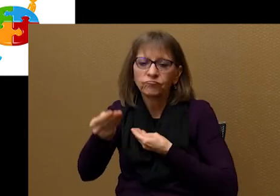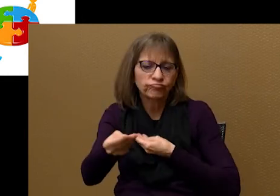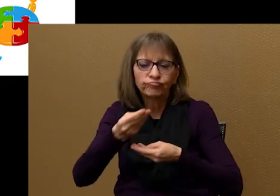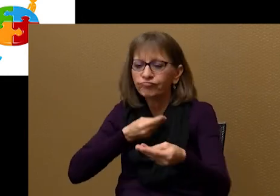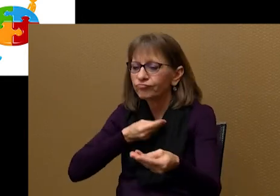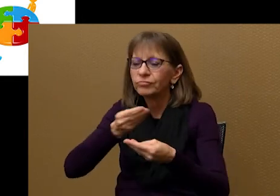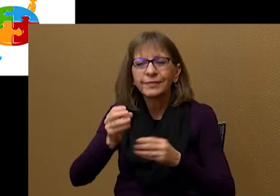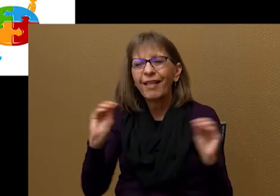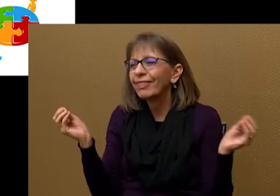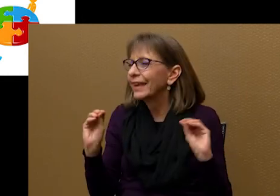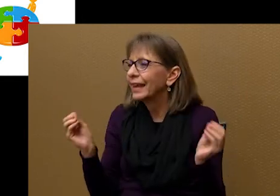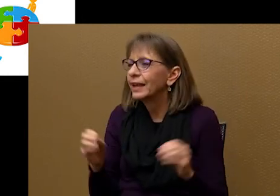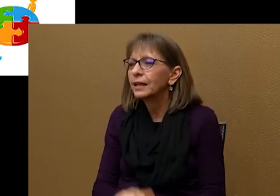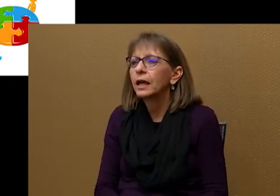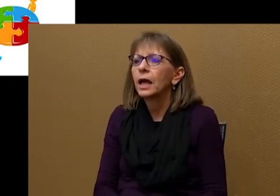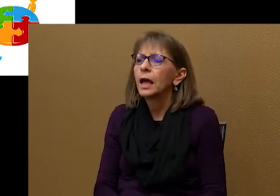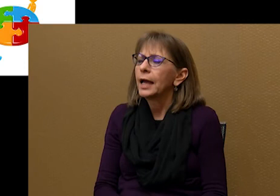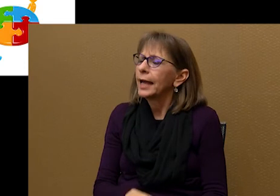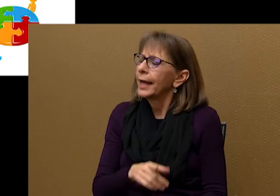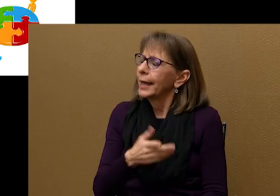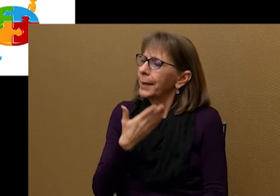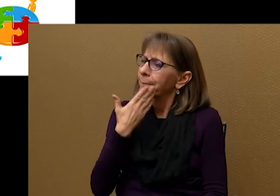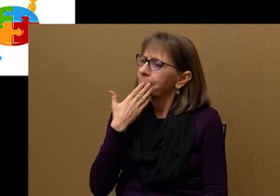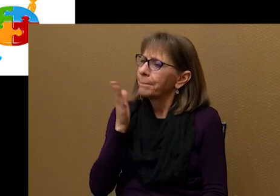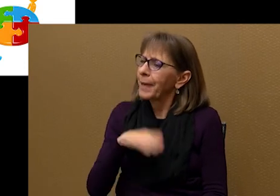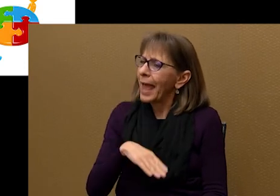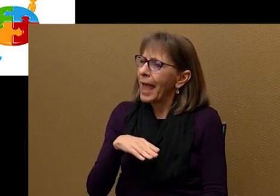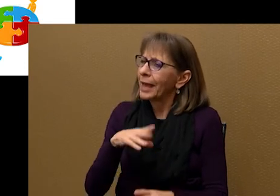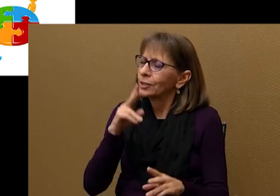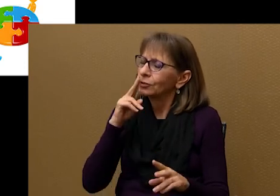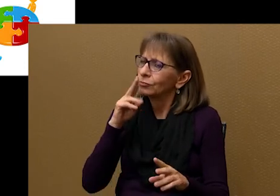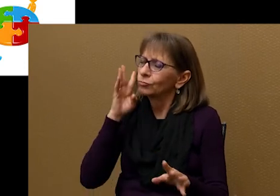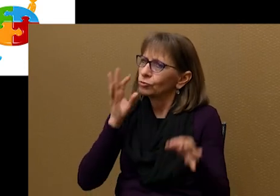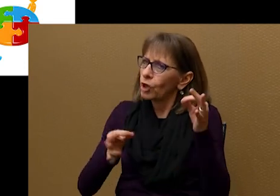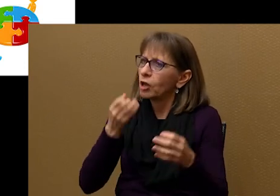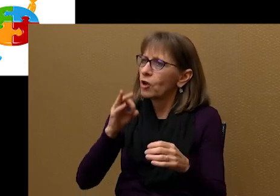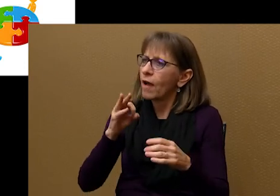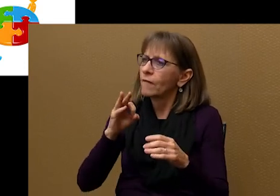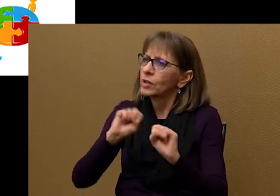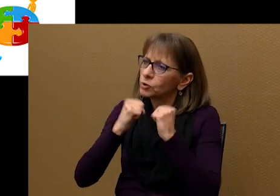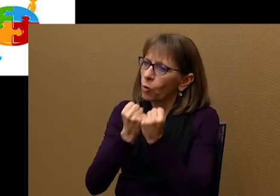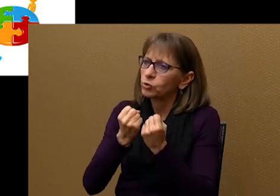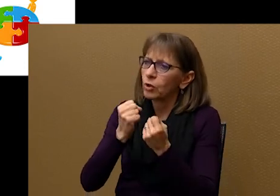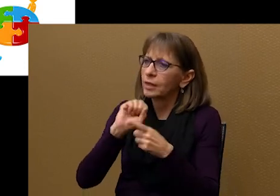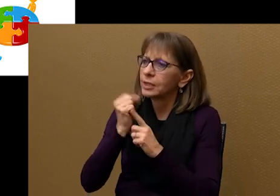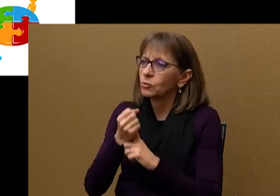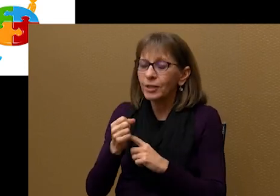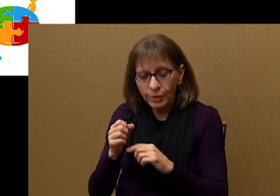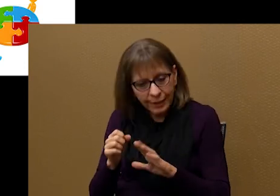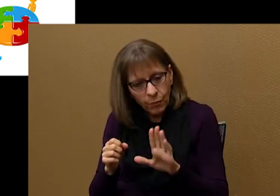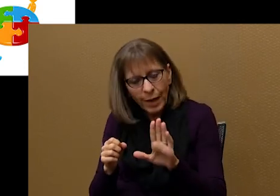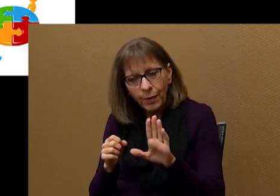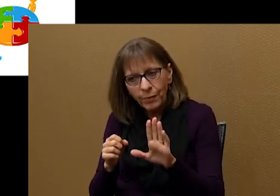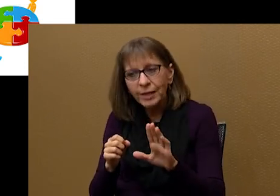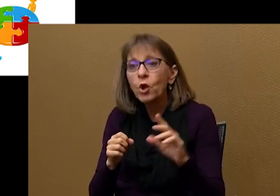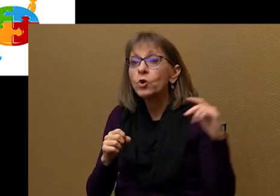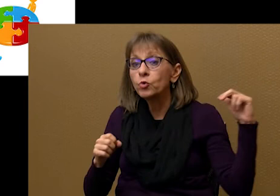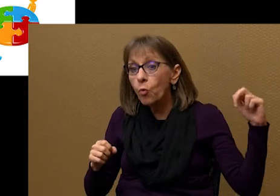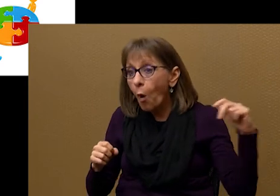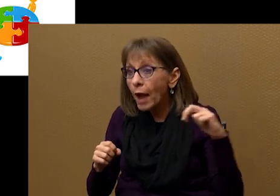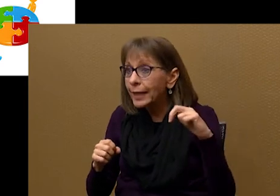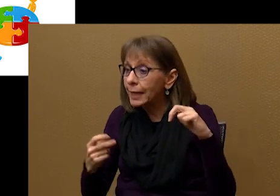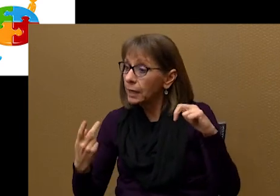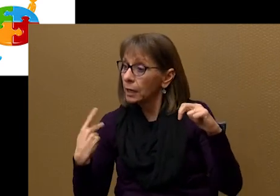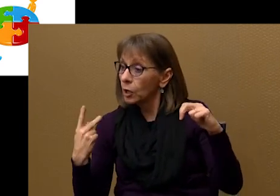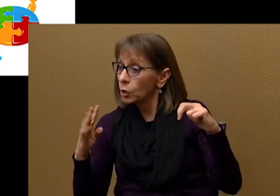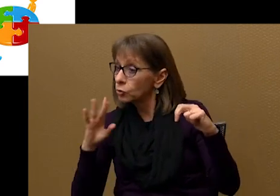on. He's poor judge of social circumstance. It's like, you walk and people are talking, you step back, you wait for your moment, and you